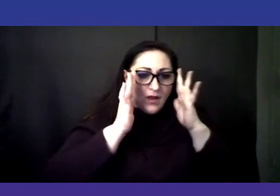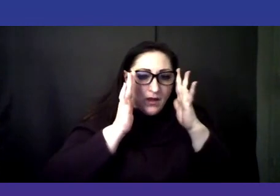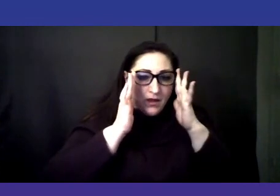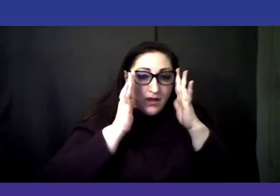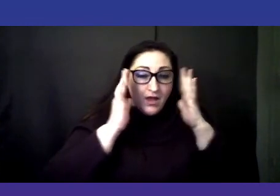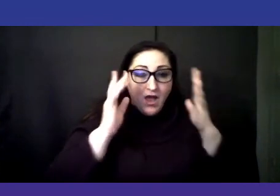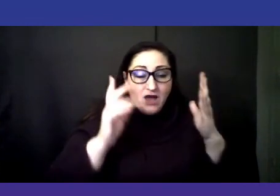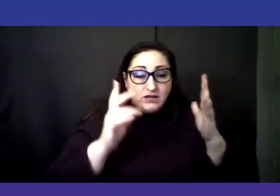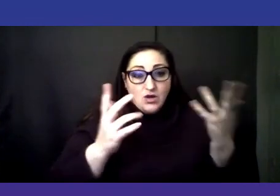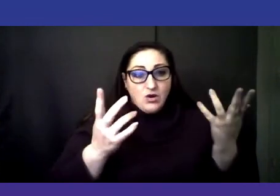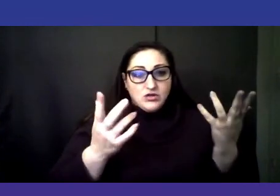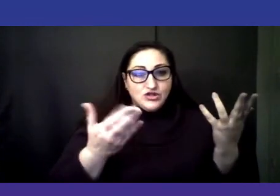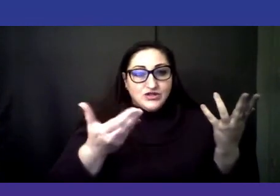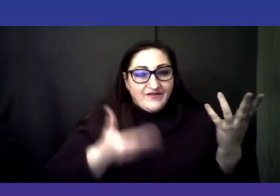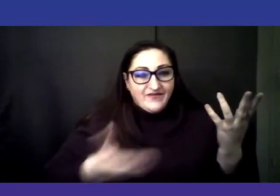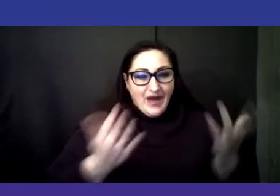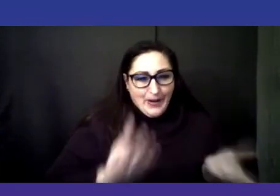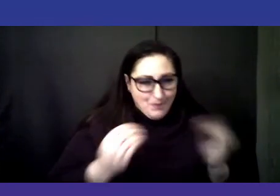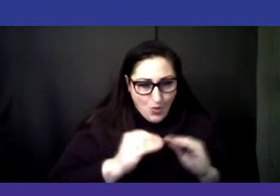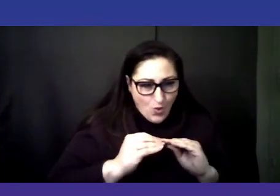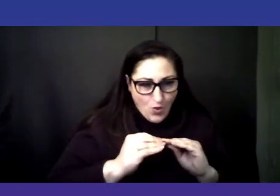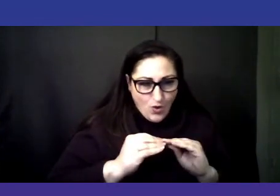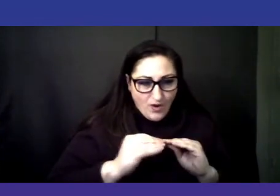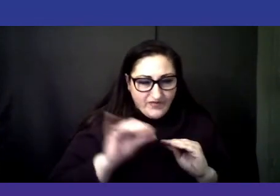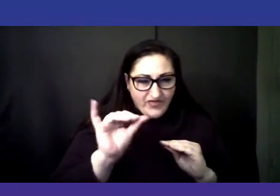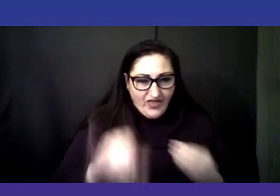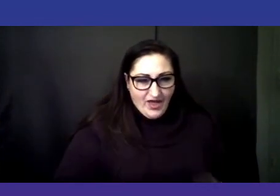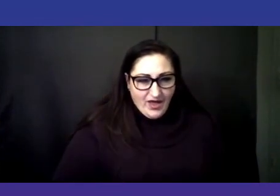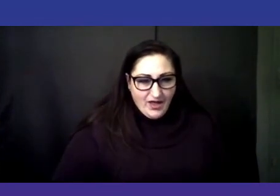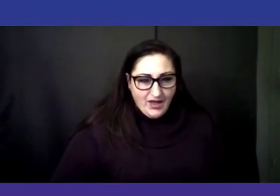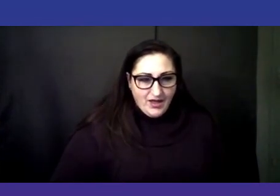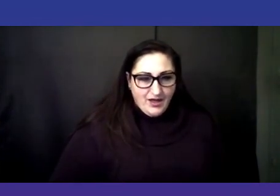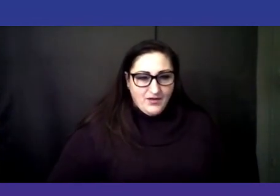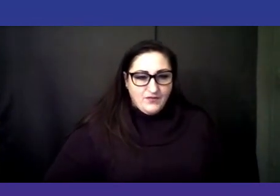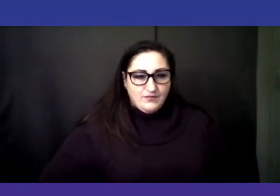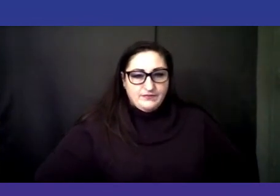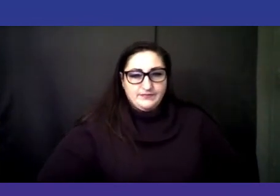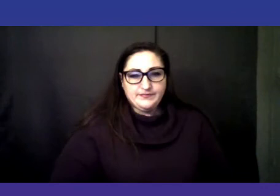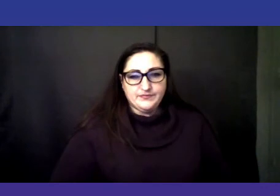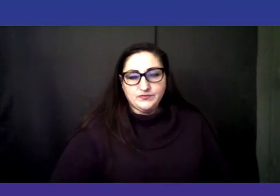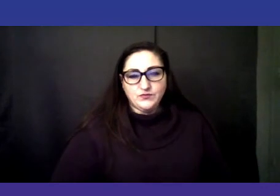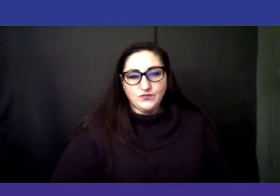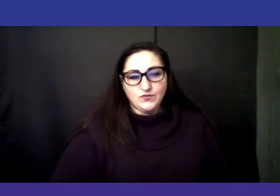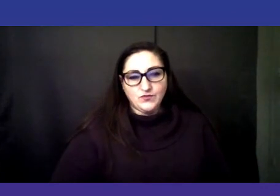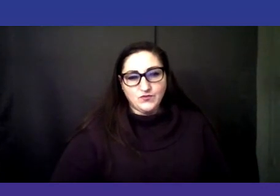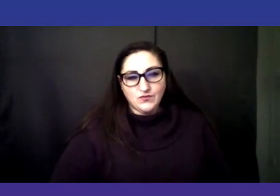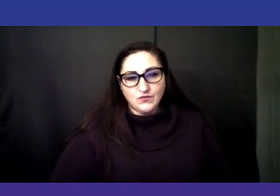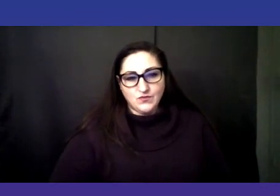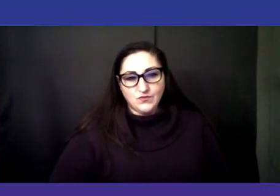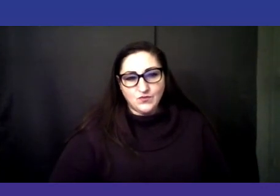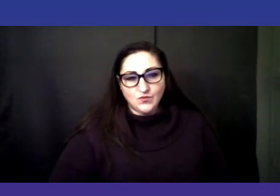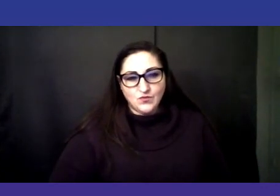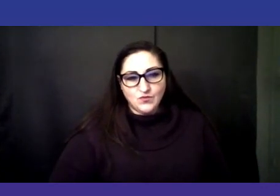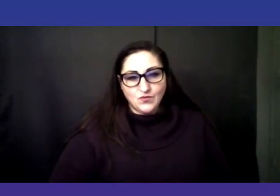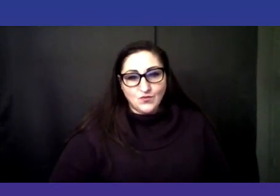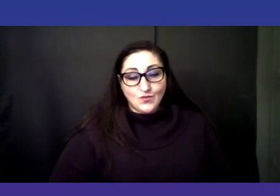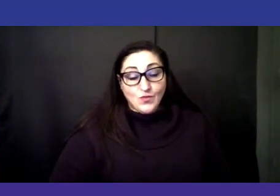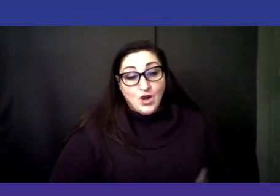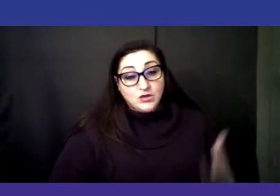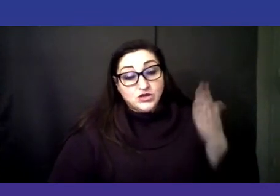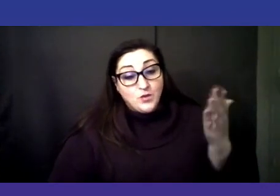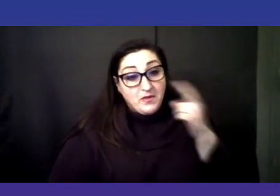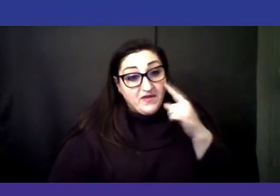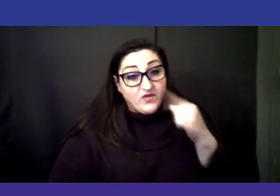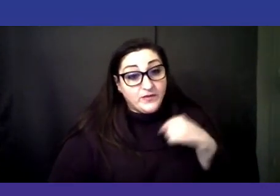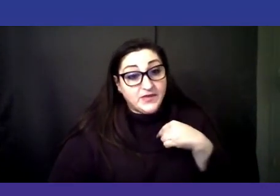inviting more of that. And maybe like for me, and in the ways that